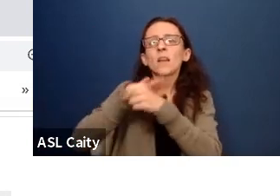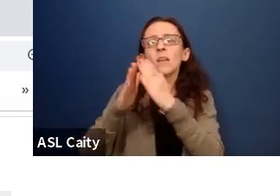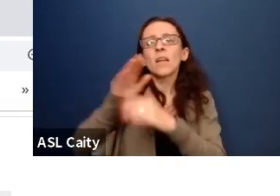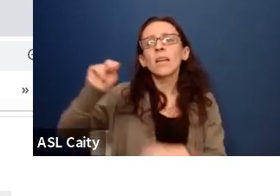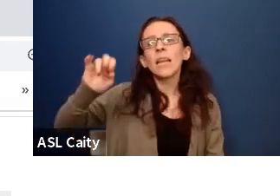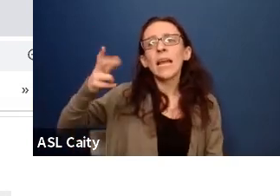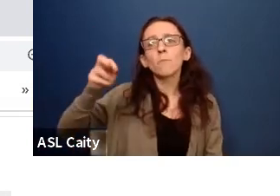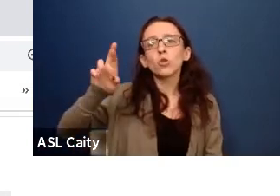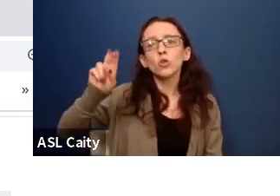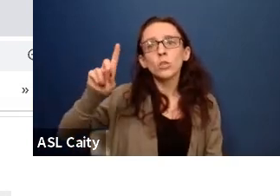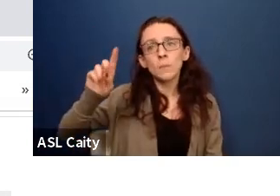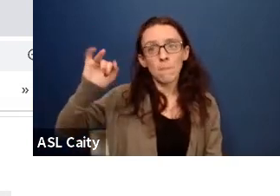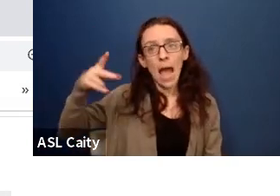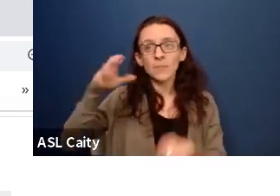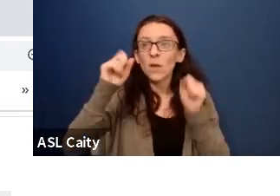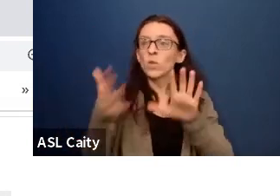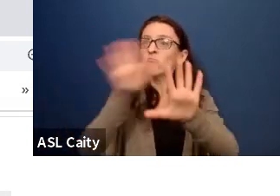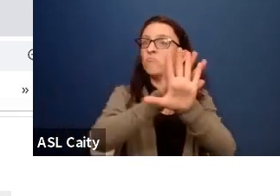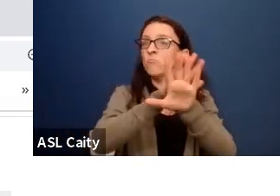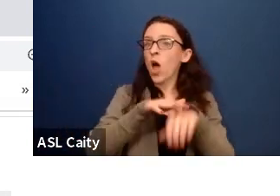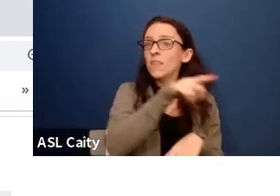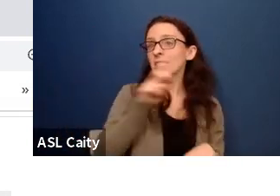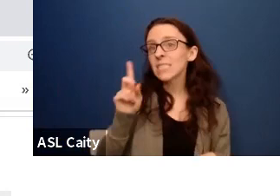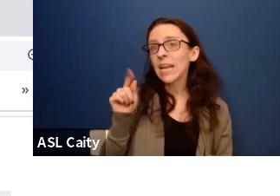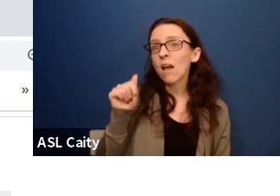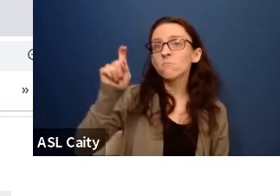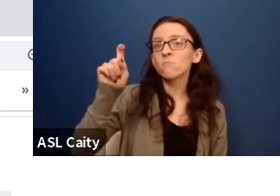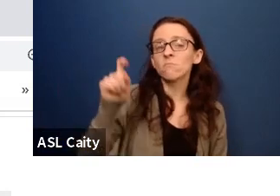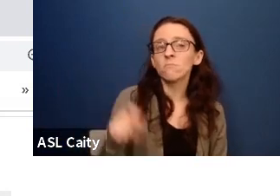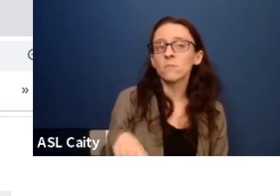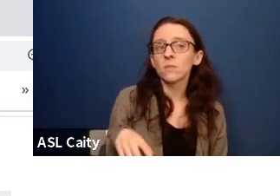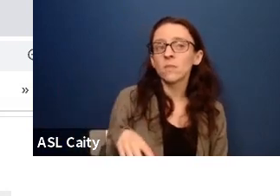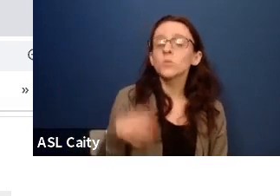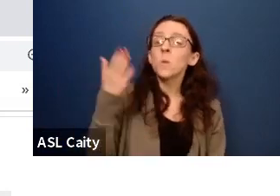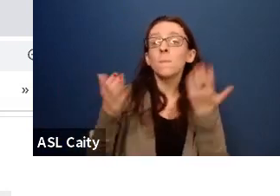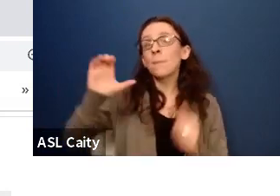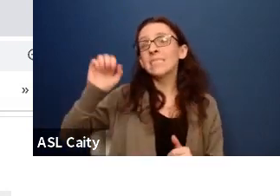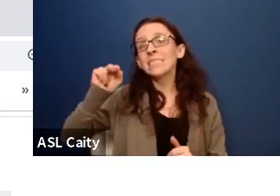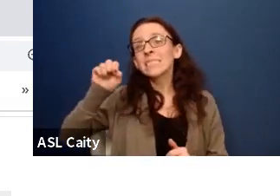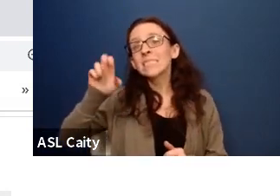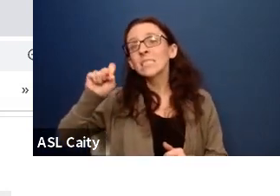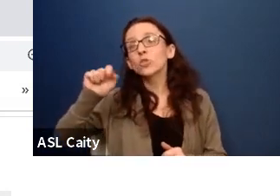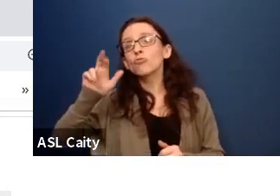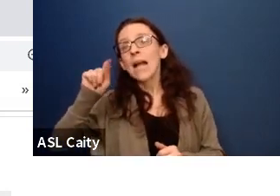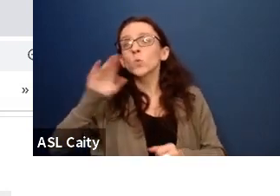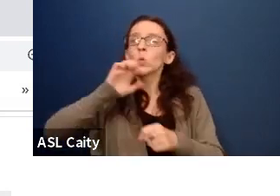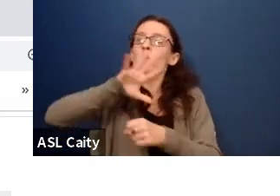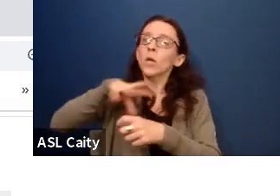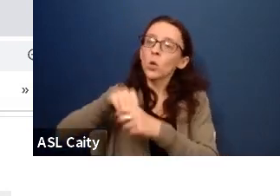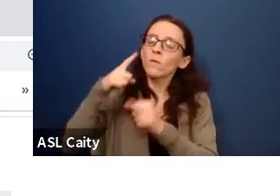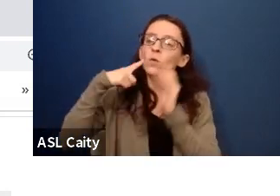this data so that you can see where, so a census tract might cover, for example, South End,